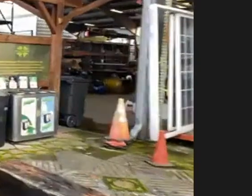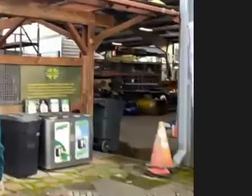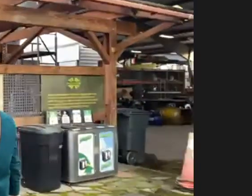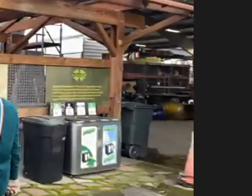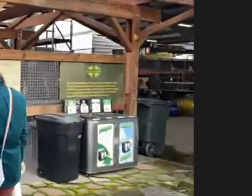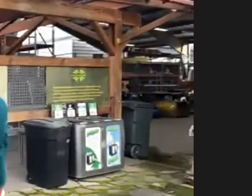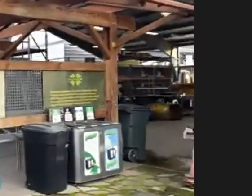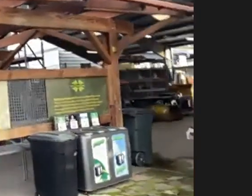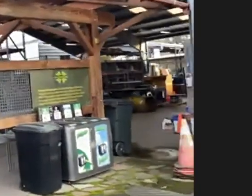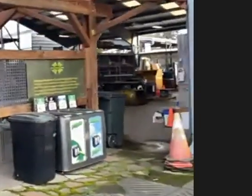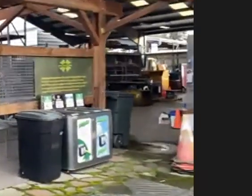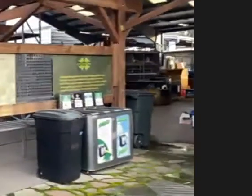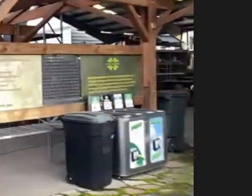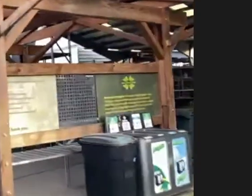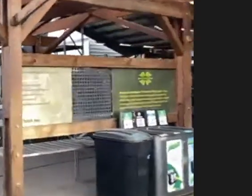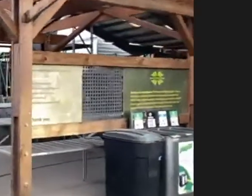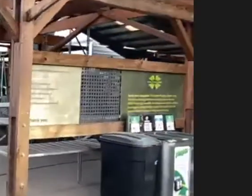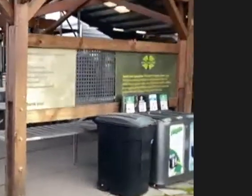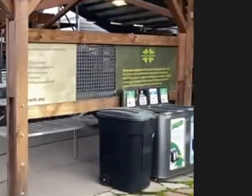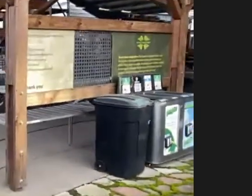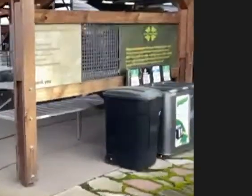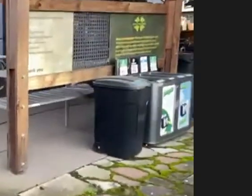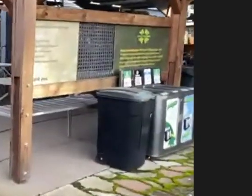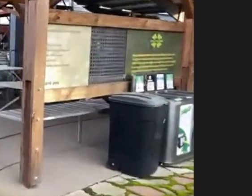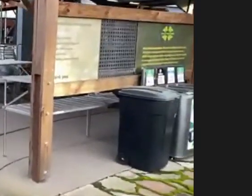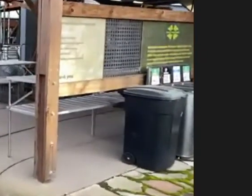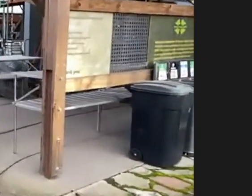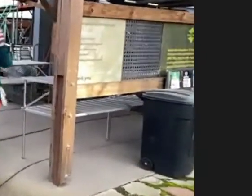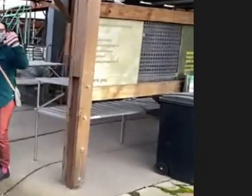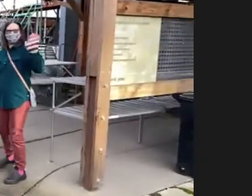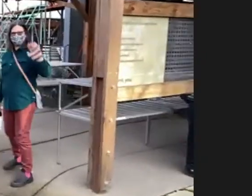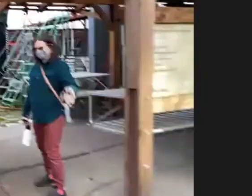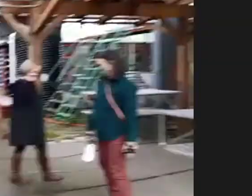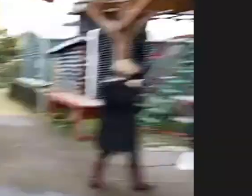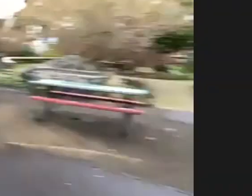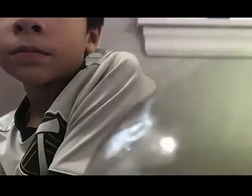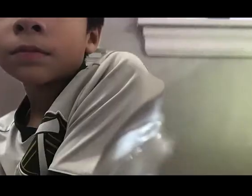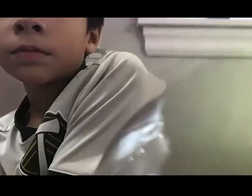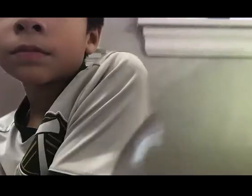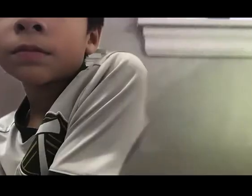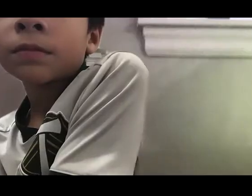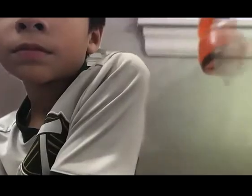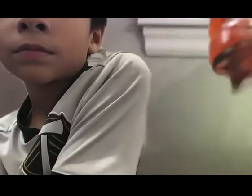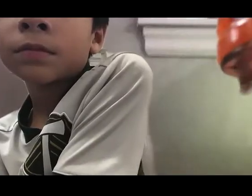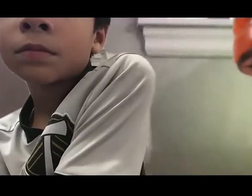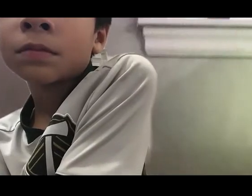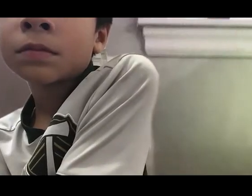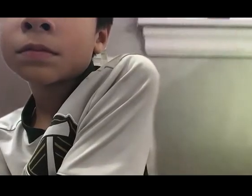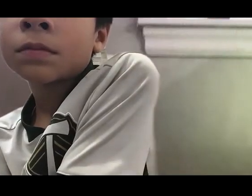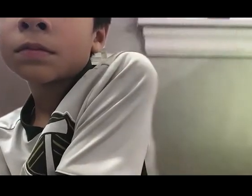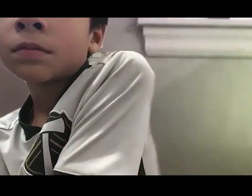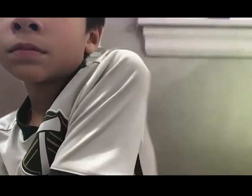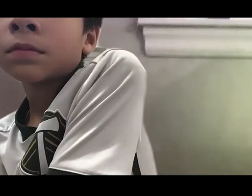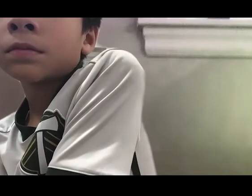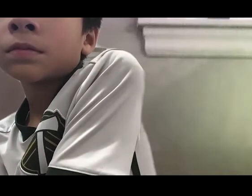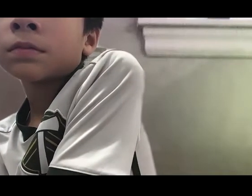resources and you can find it right there. Thank you, Miss Emily and Eco Chick. All right. So here we are. Just